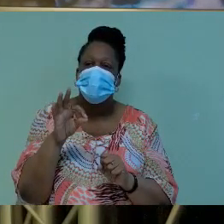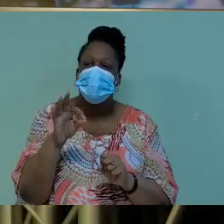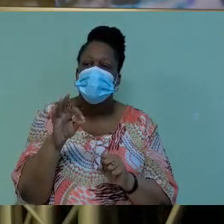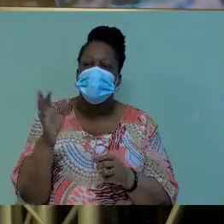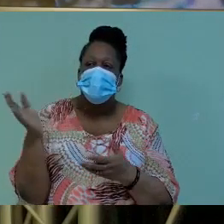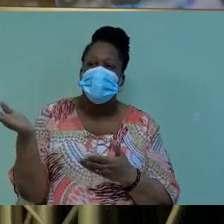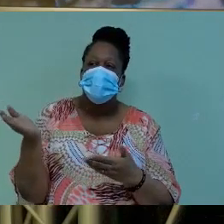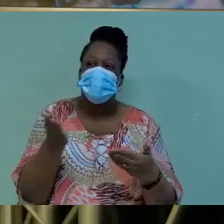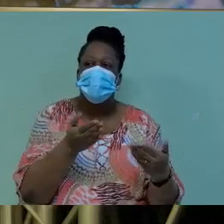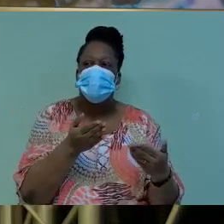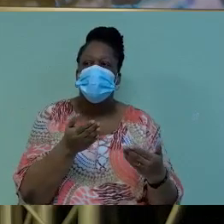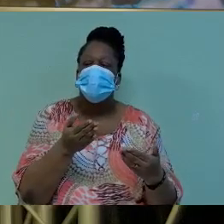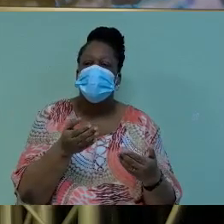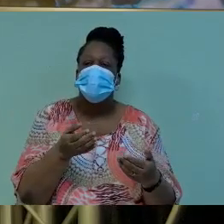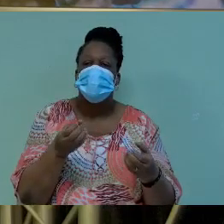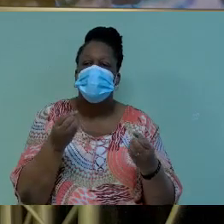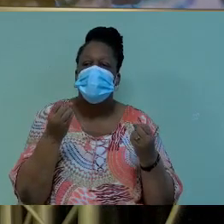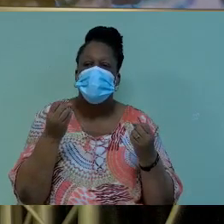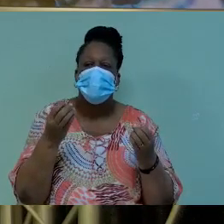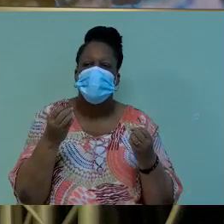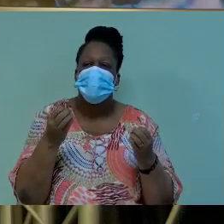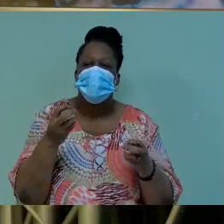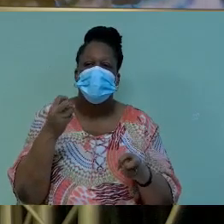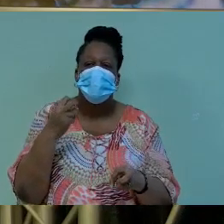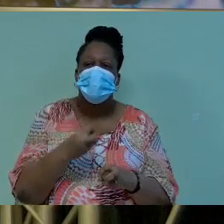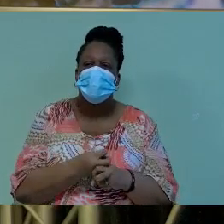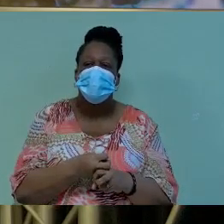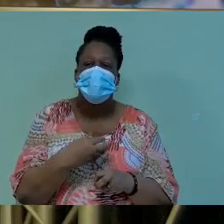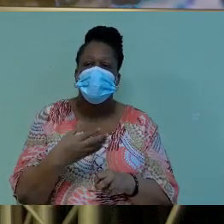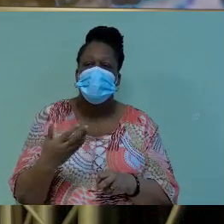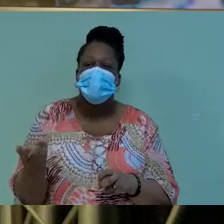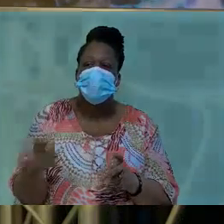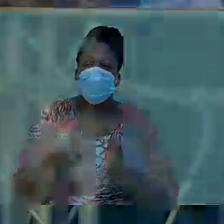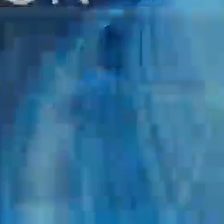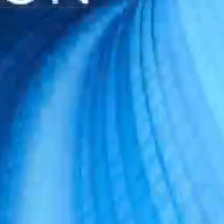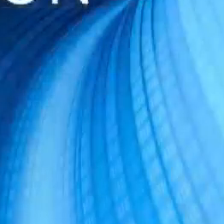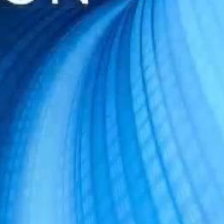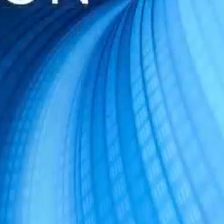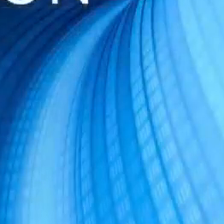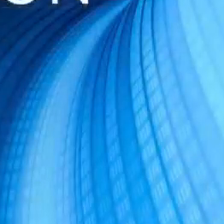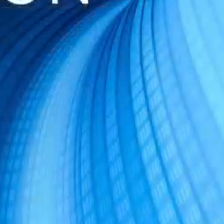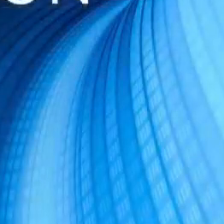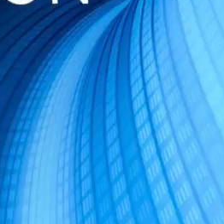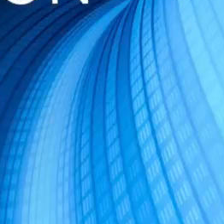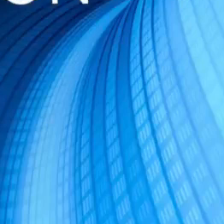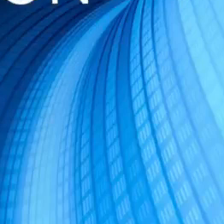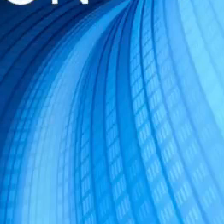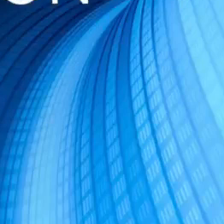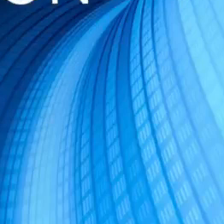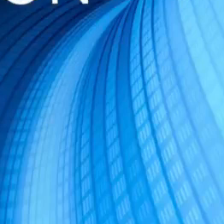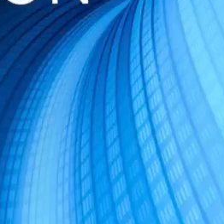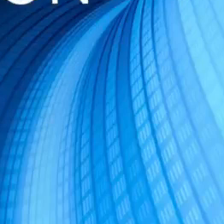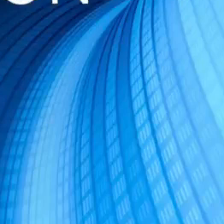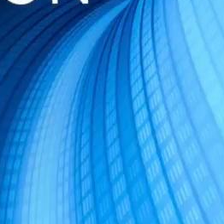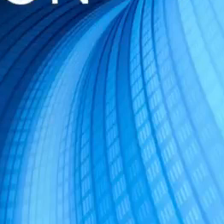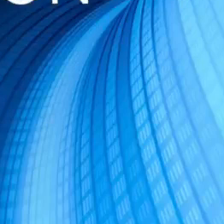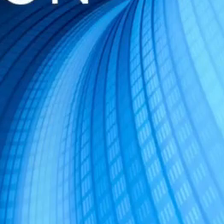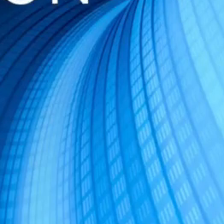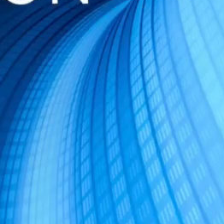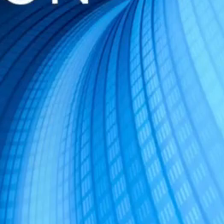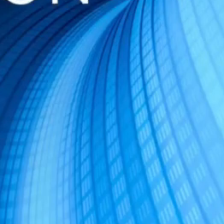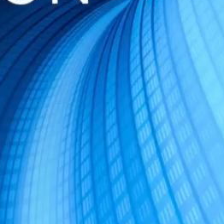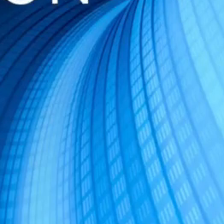very severe consequences to us as a nation, as well as to